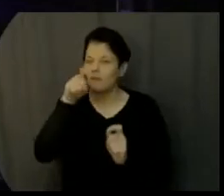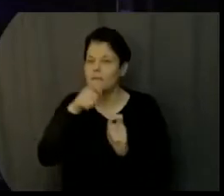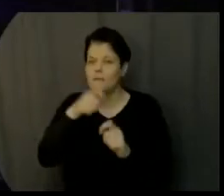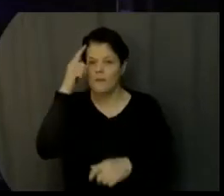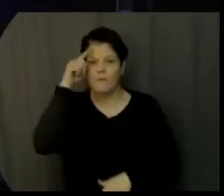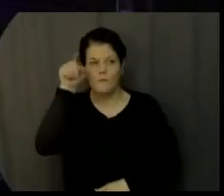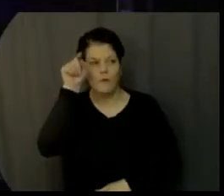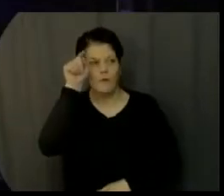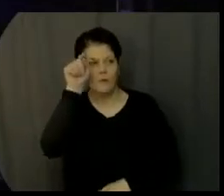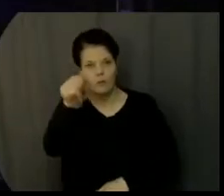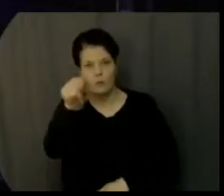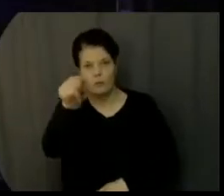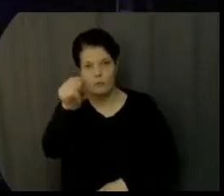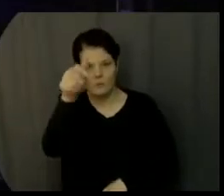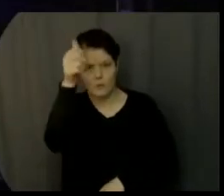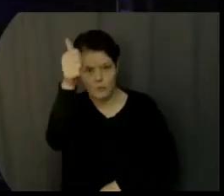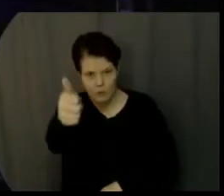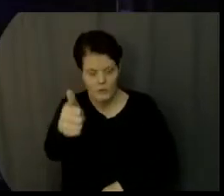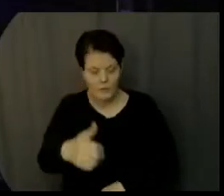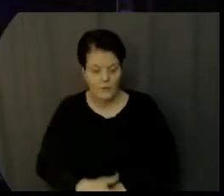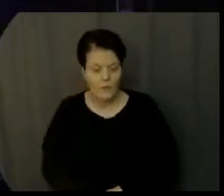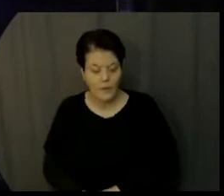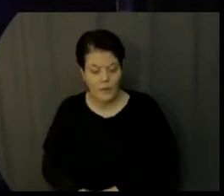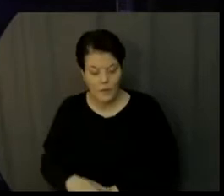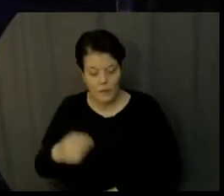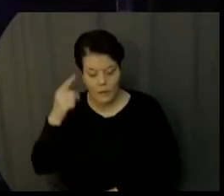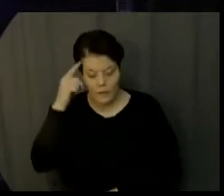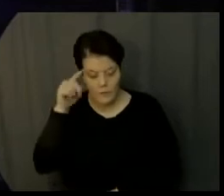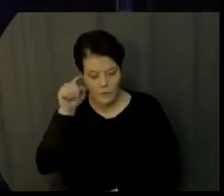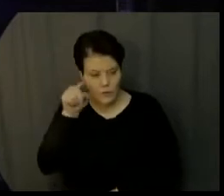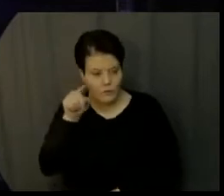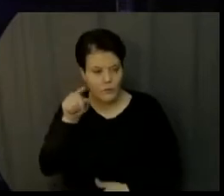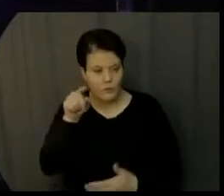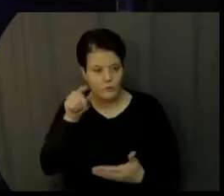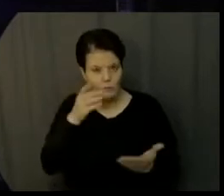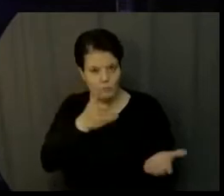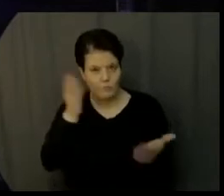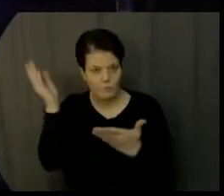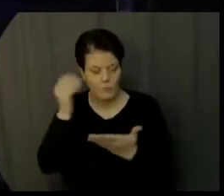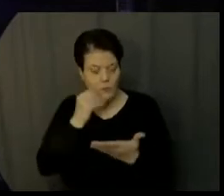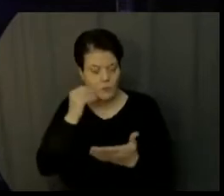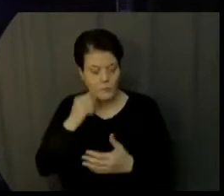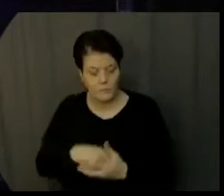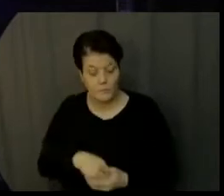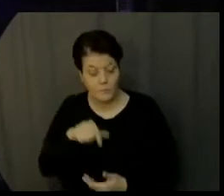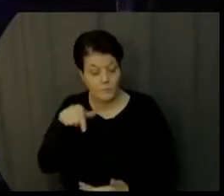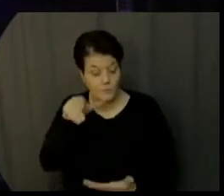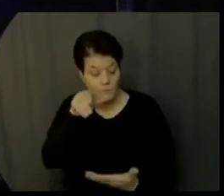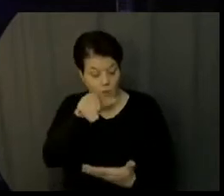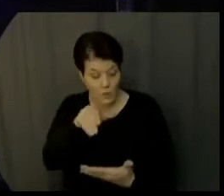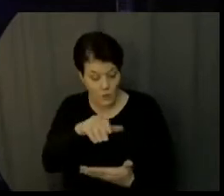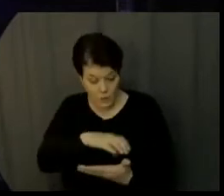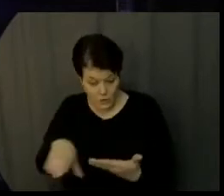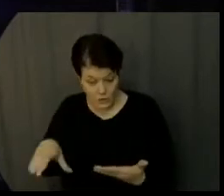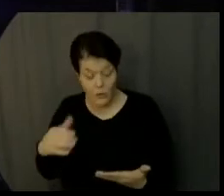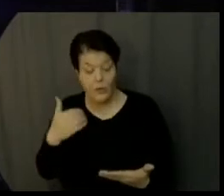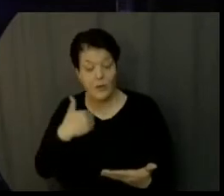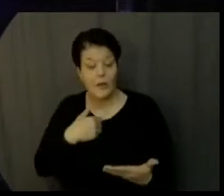home. And on this card, it's entitled Discipling